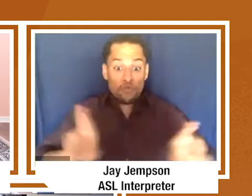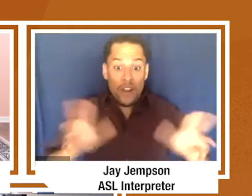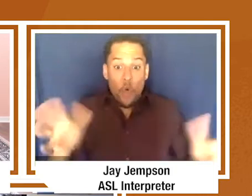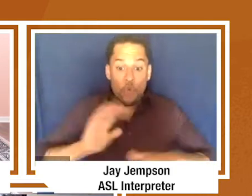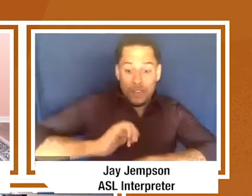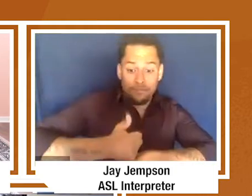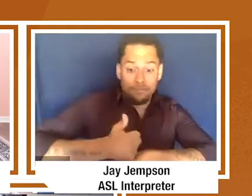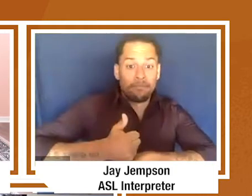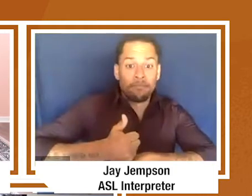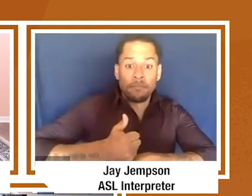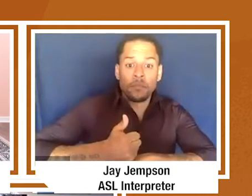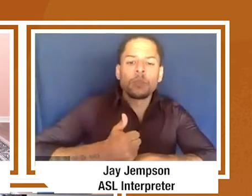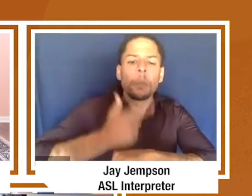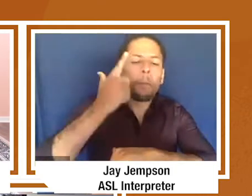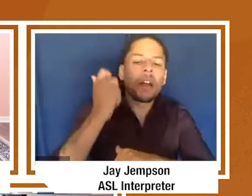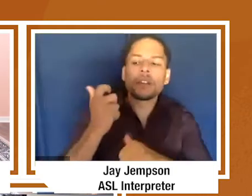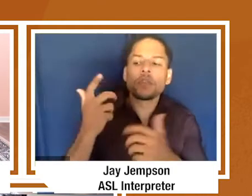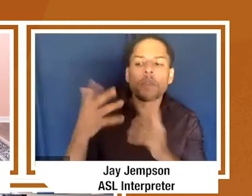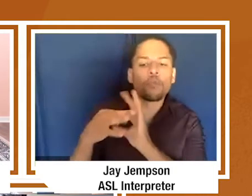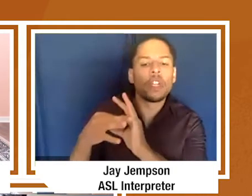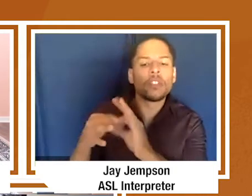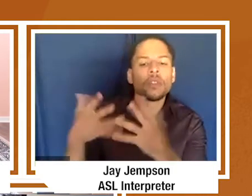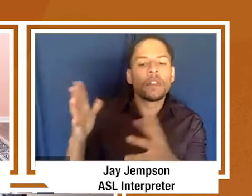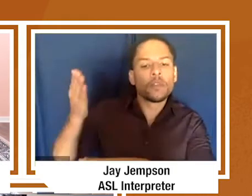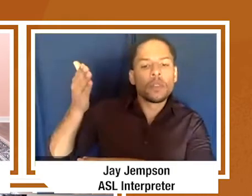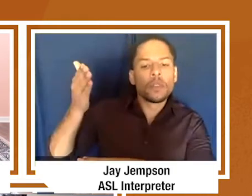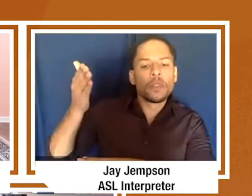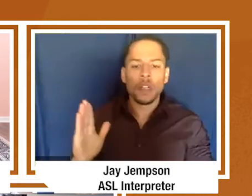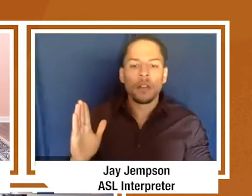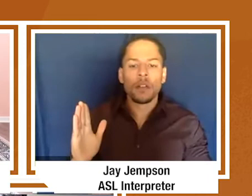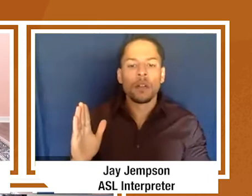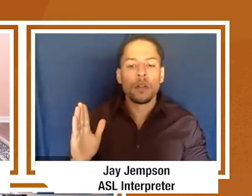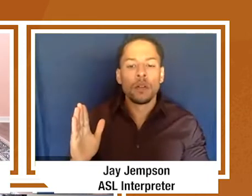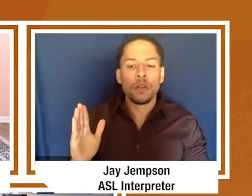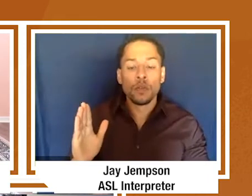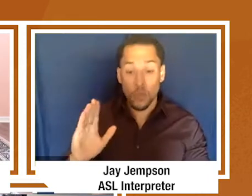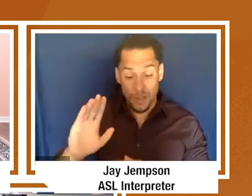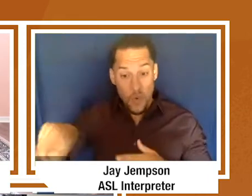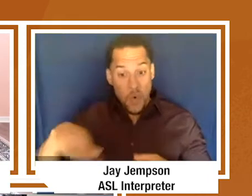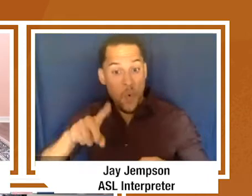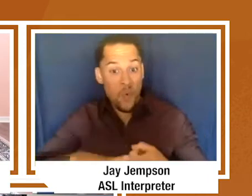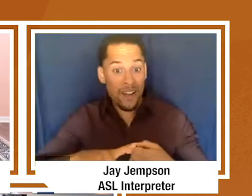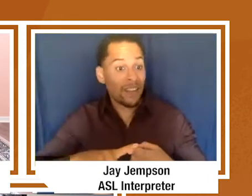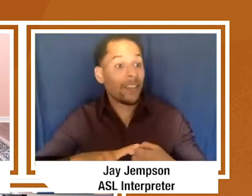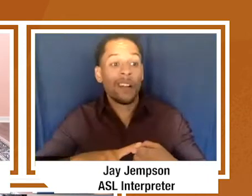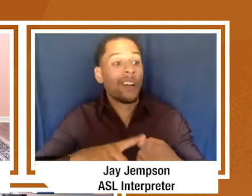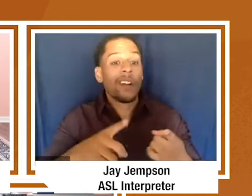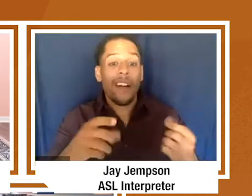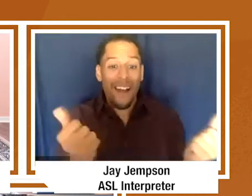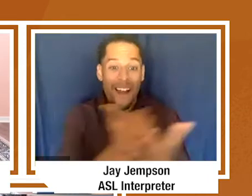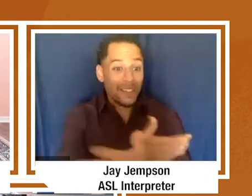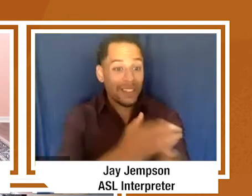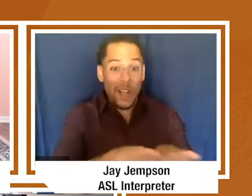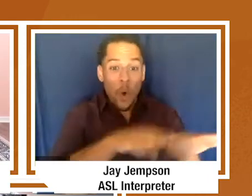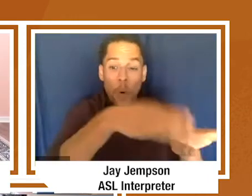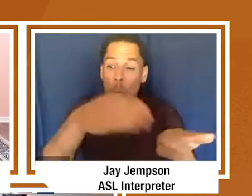created relationships with these presenters. So it's not just, oh, once the gates open, the floodgates open, we're trying to vie